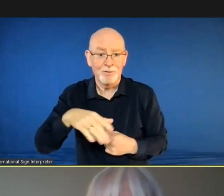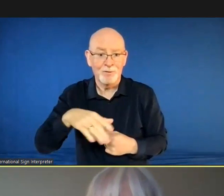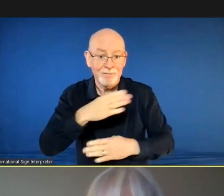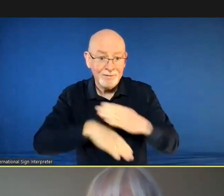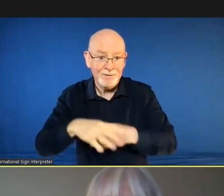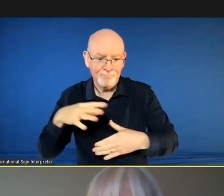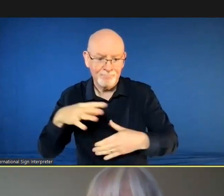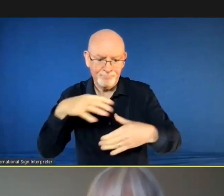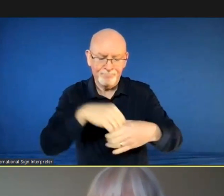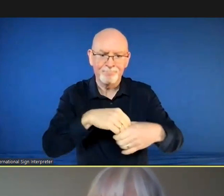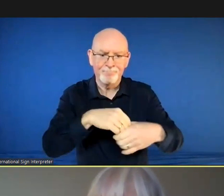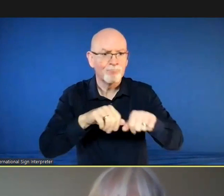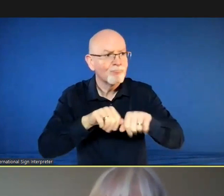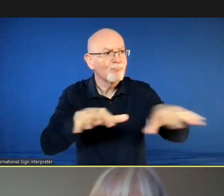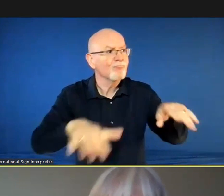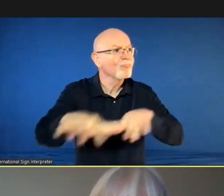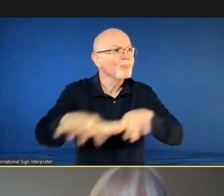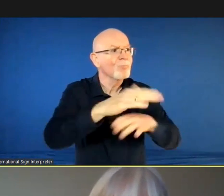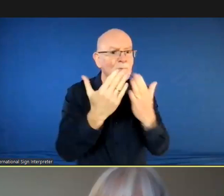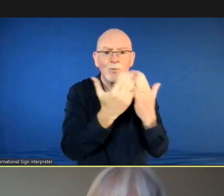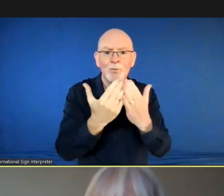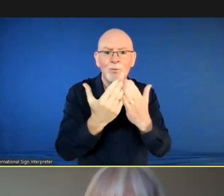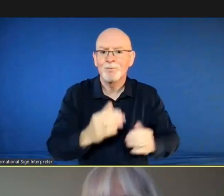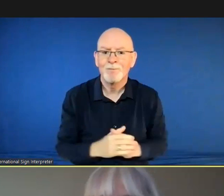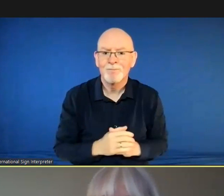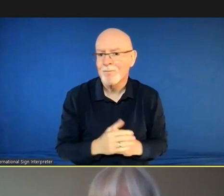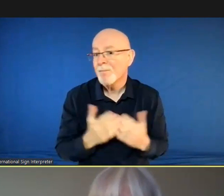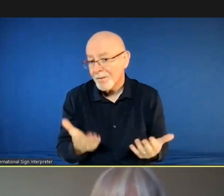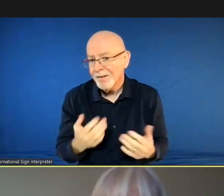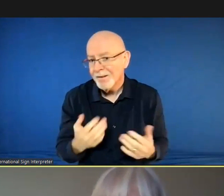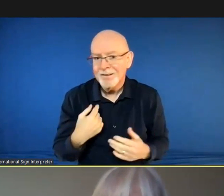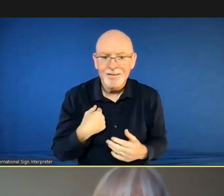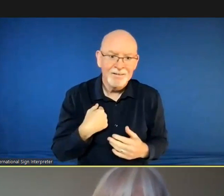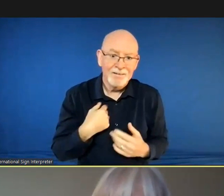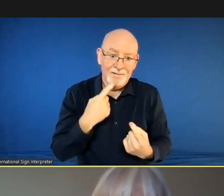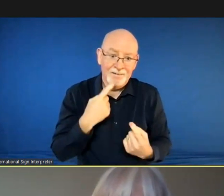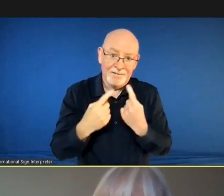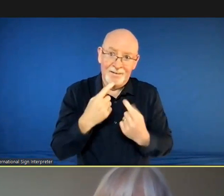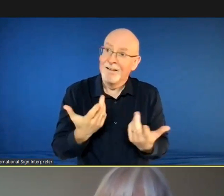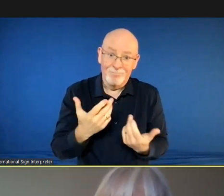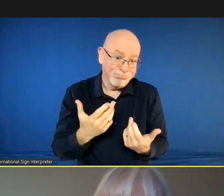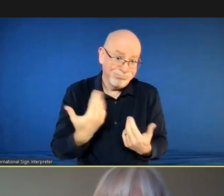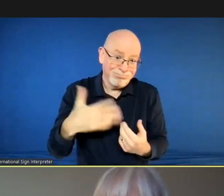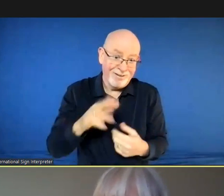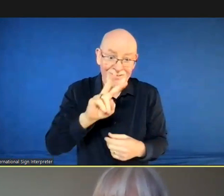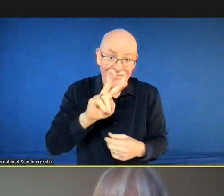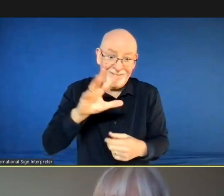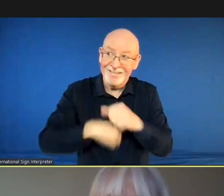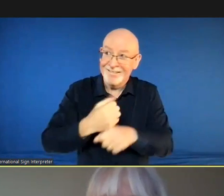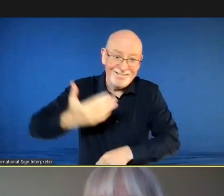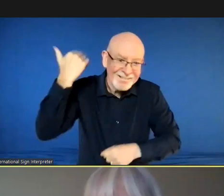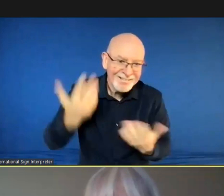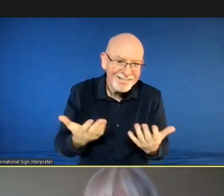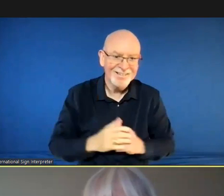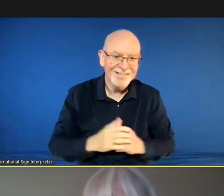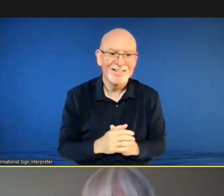the better, since then. And there are various policies and frameworks, not least of all the UN Convention